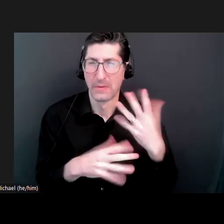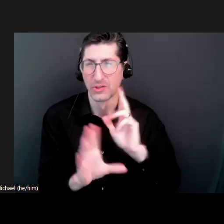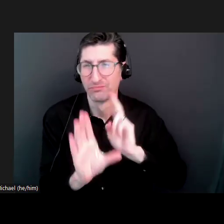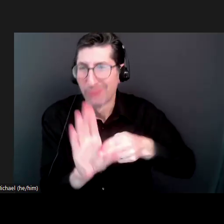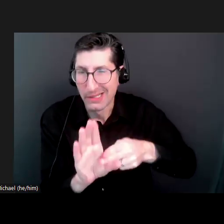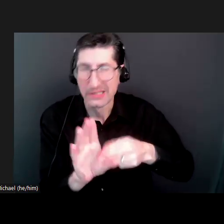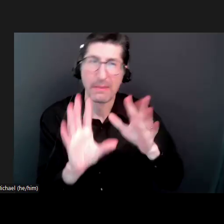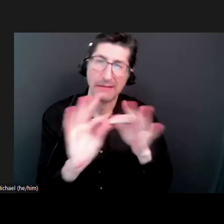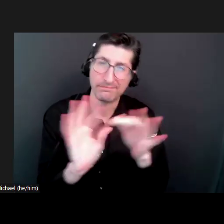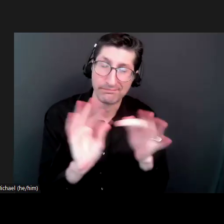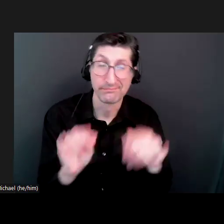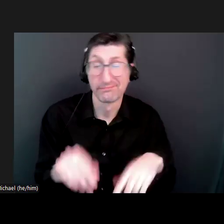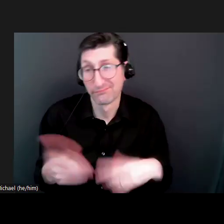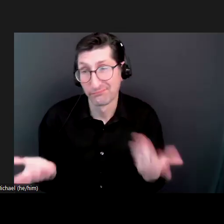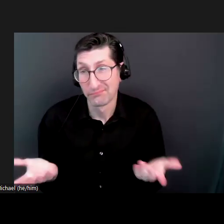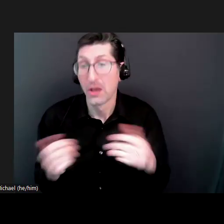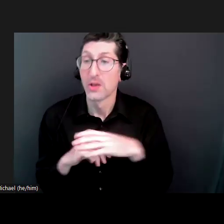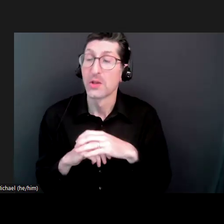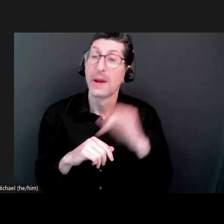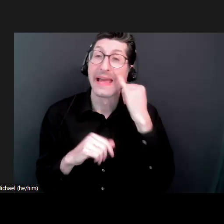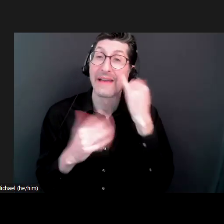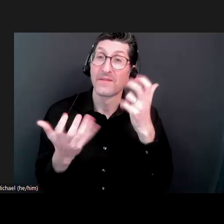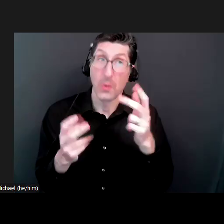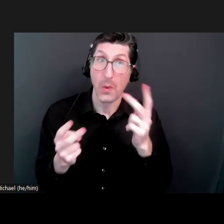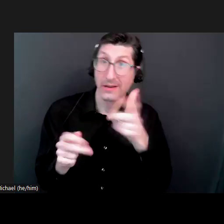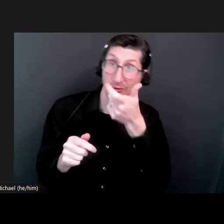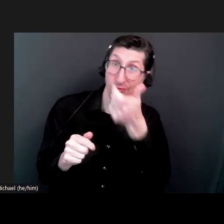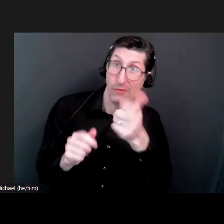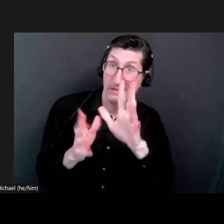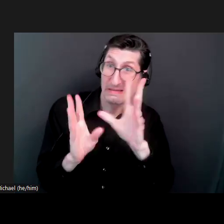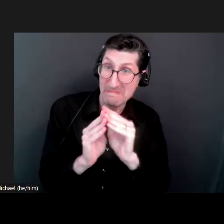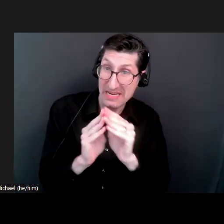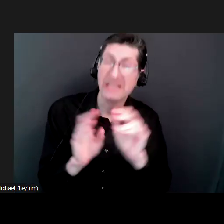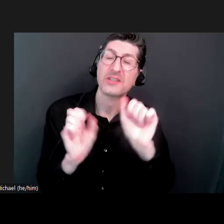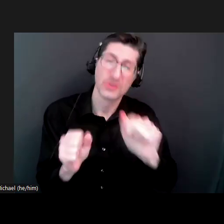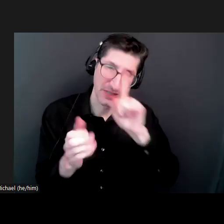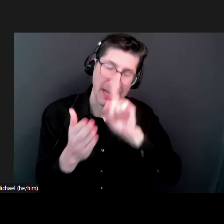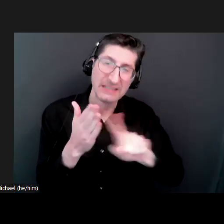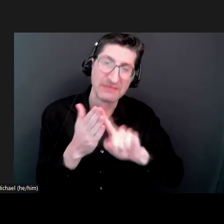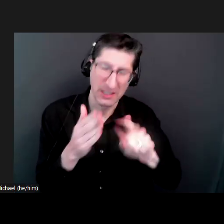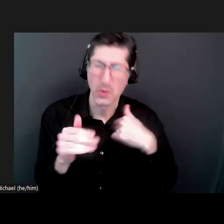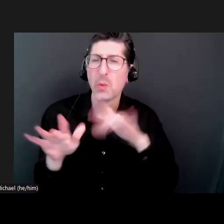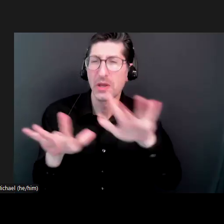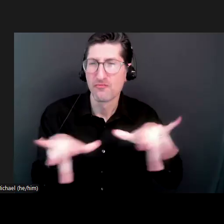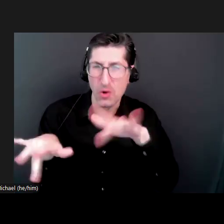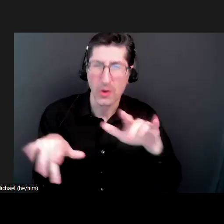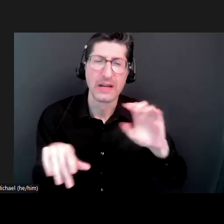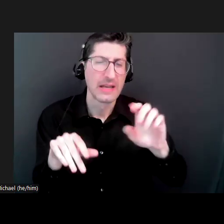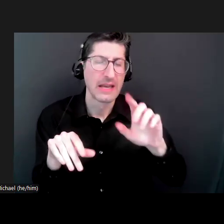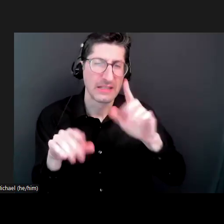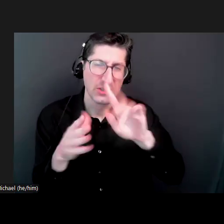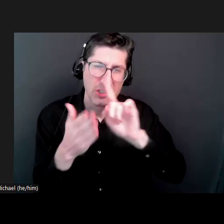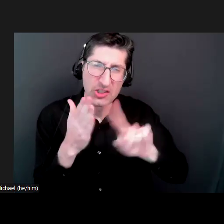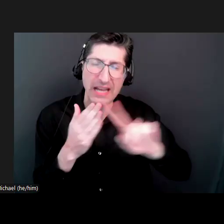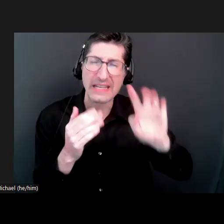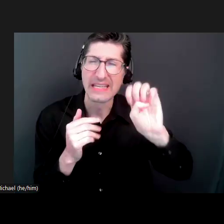the meeting. If you wanted to see the meetings, they are recorded and they are online. So if you go to our website, EJ Council, if